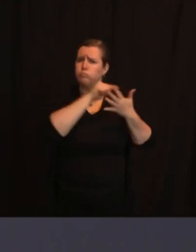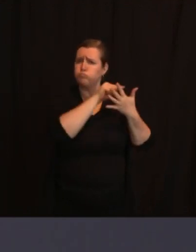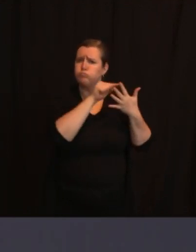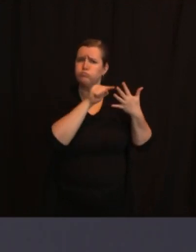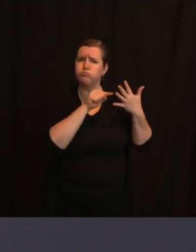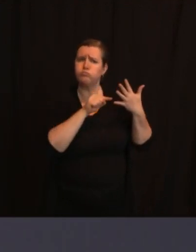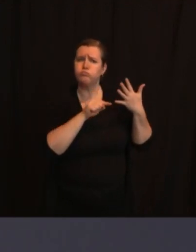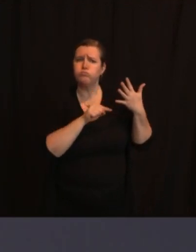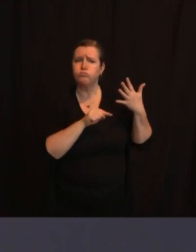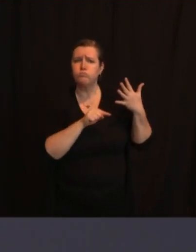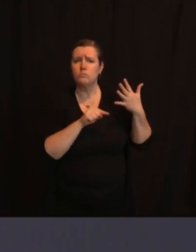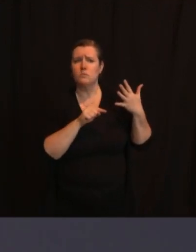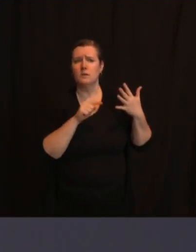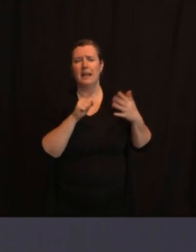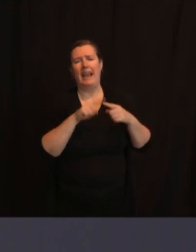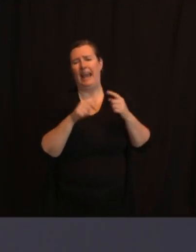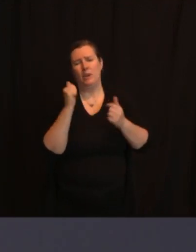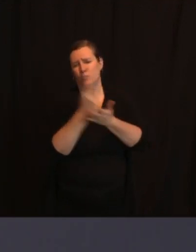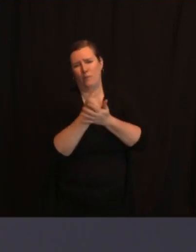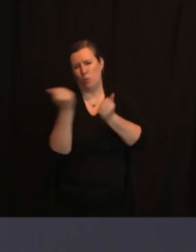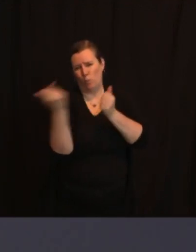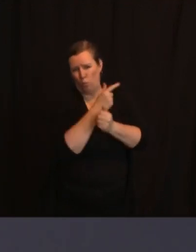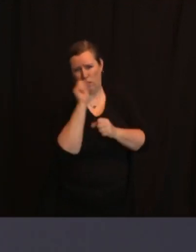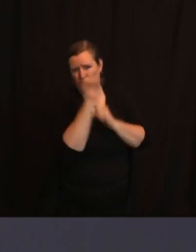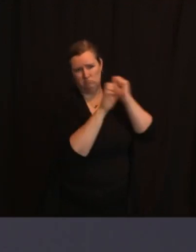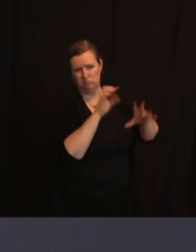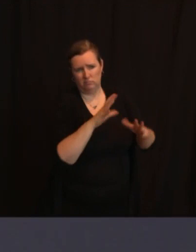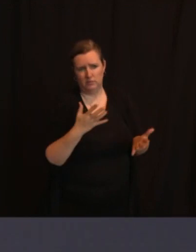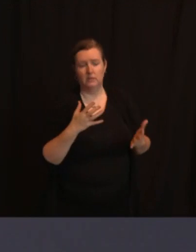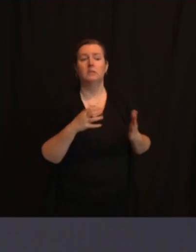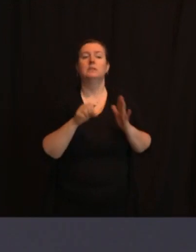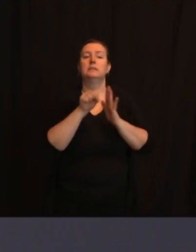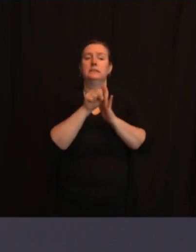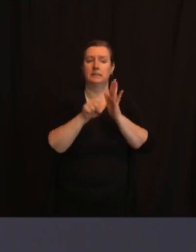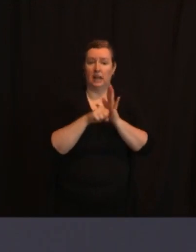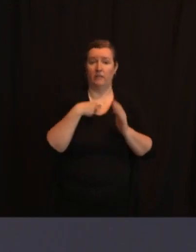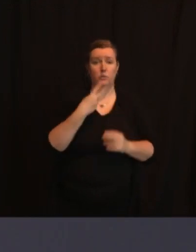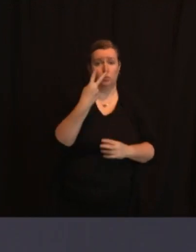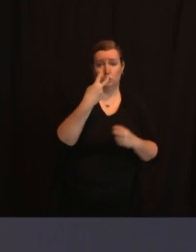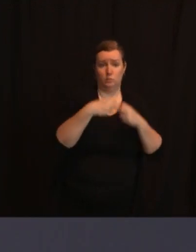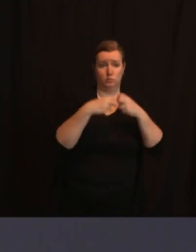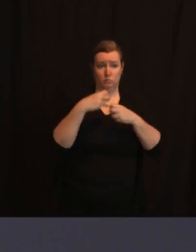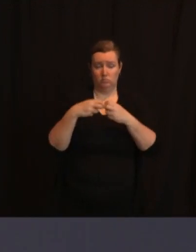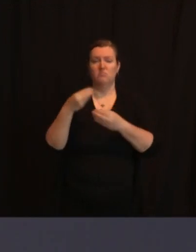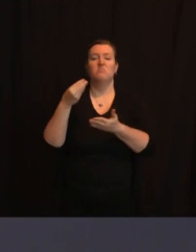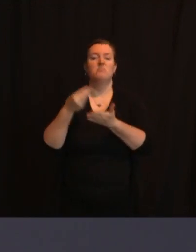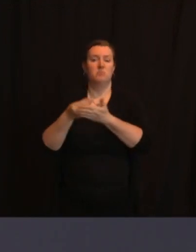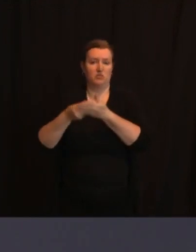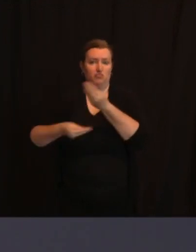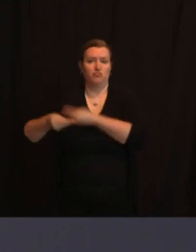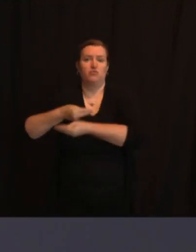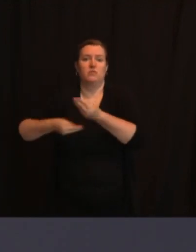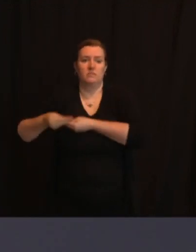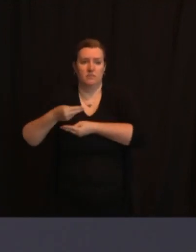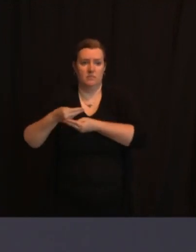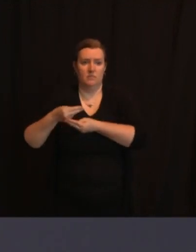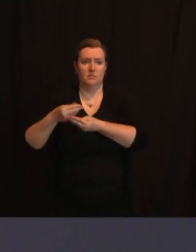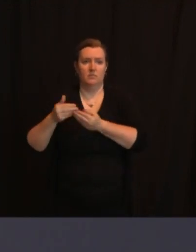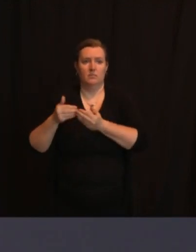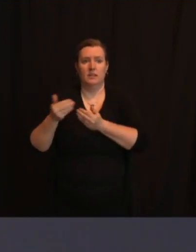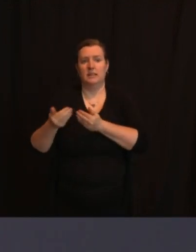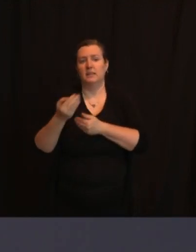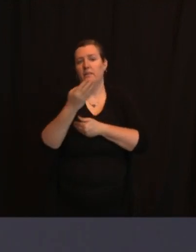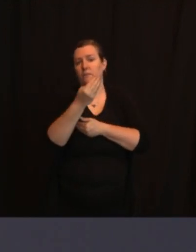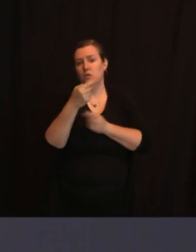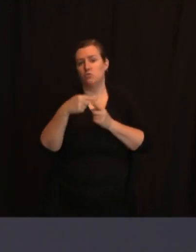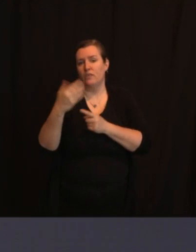has two problems. At least we have a budget problem in terms of what's going to happen to it over the course of the next 14, 15 months and our revenues falling off. And